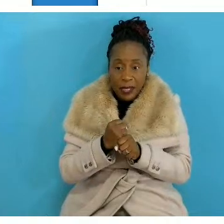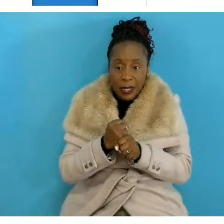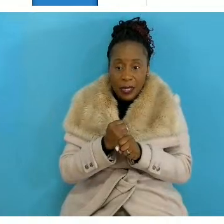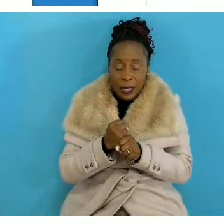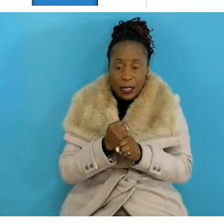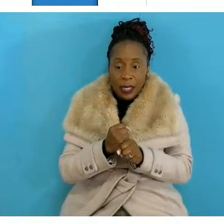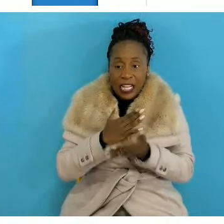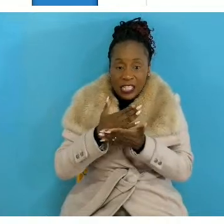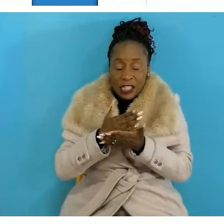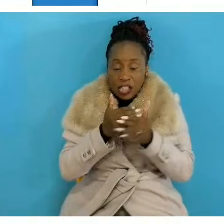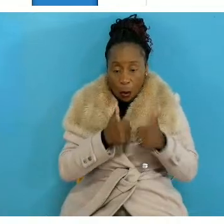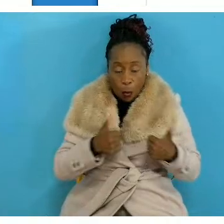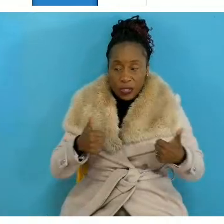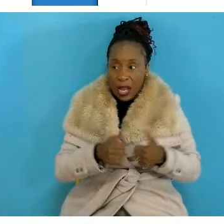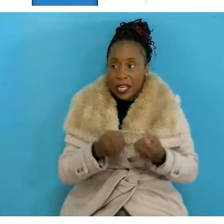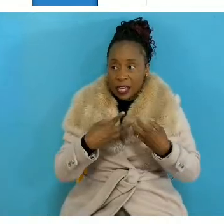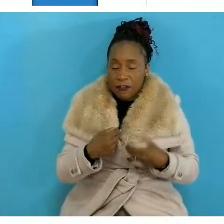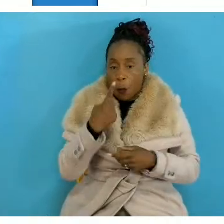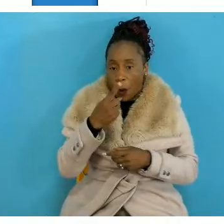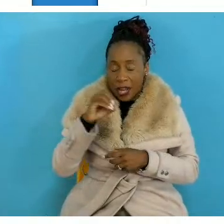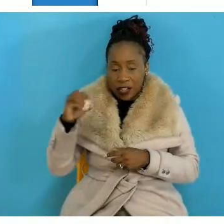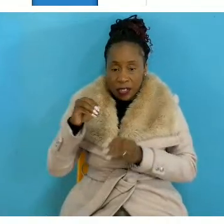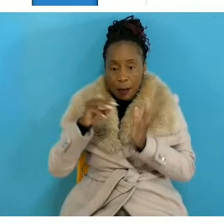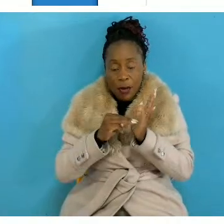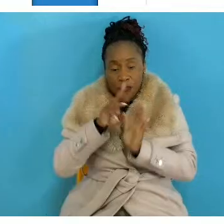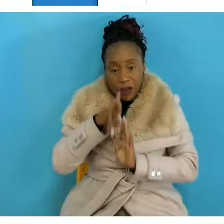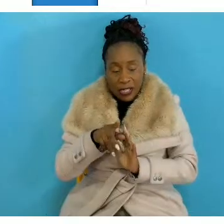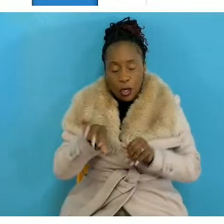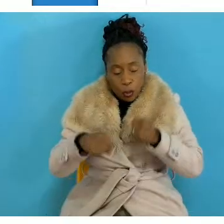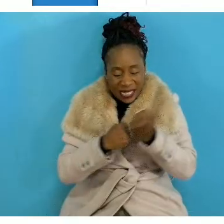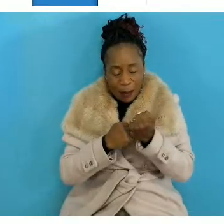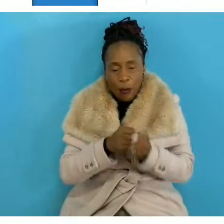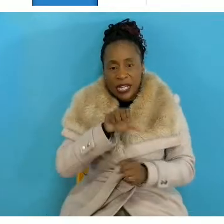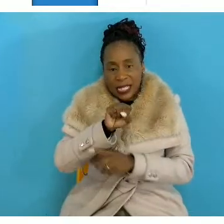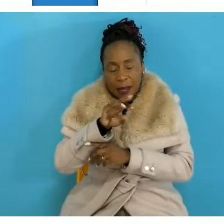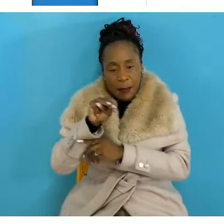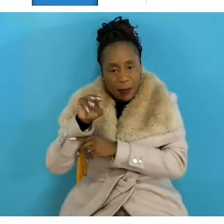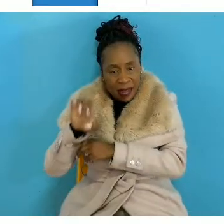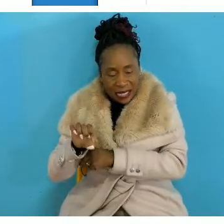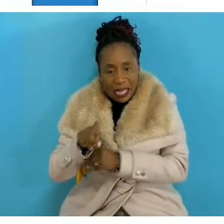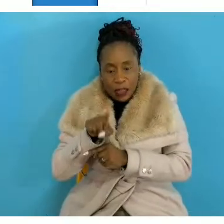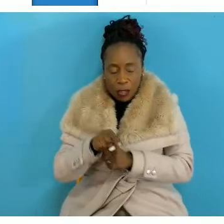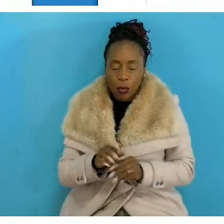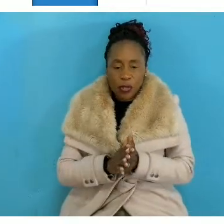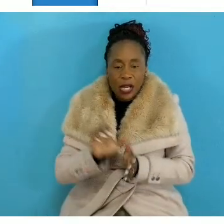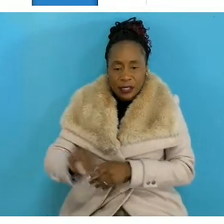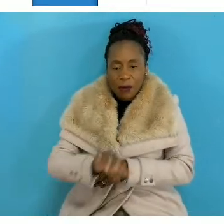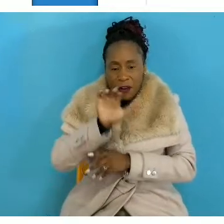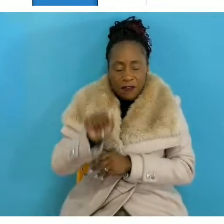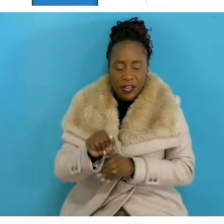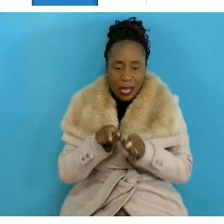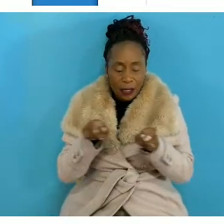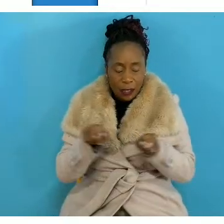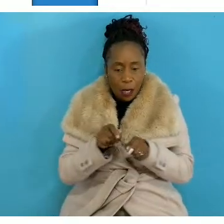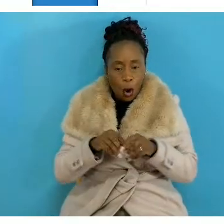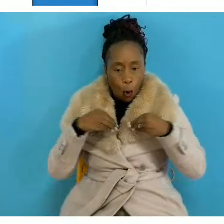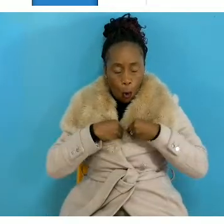an additional 100 million to support SMMEs, which are also South African owned, as presented